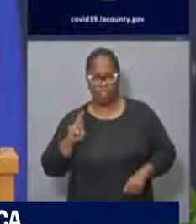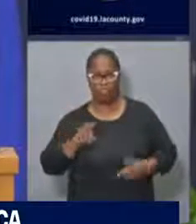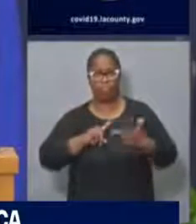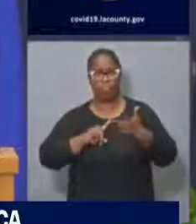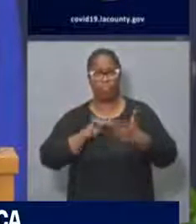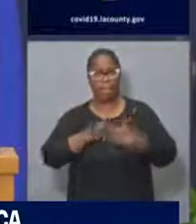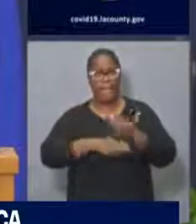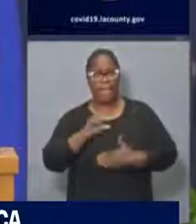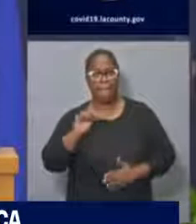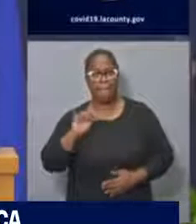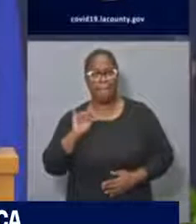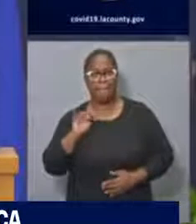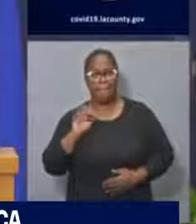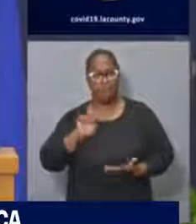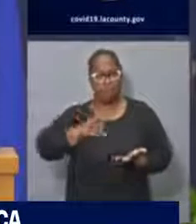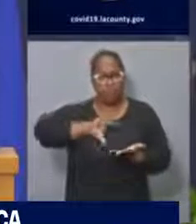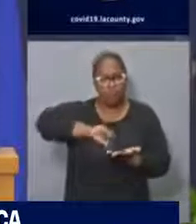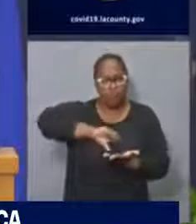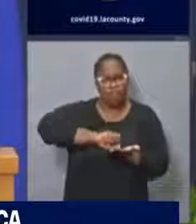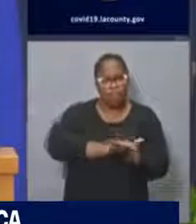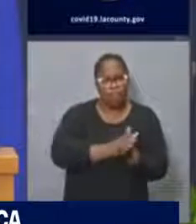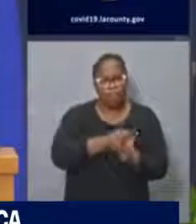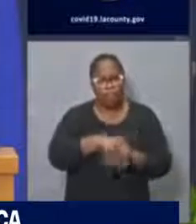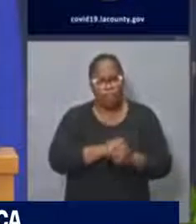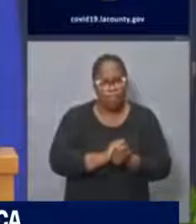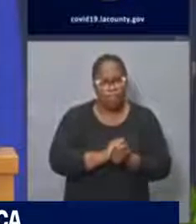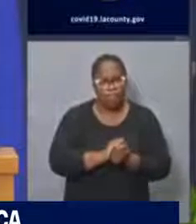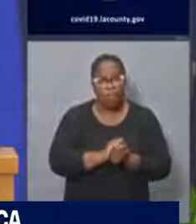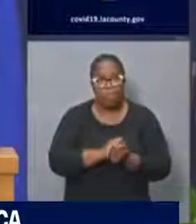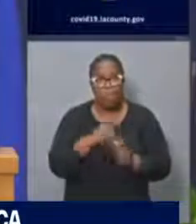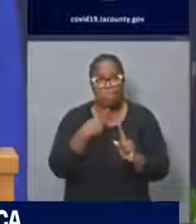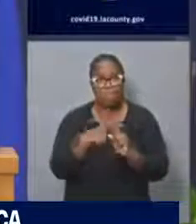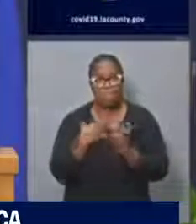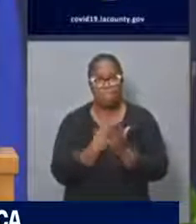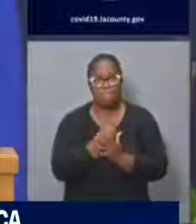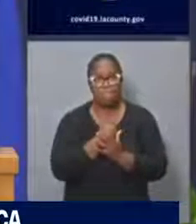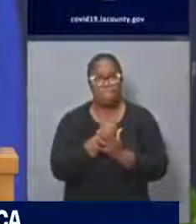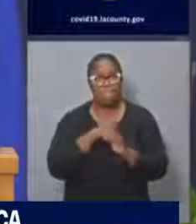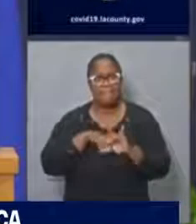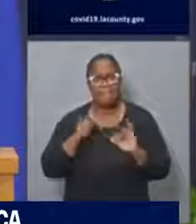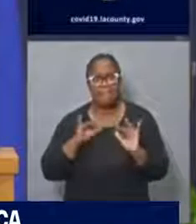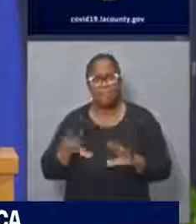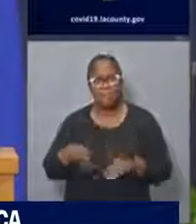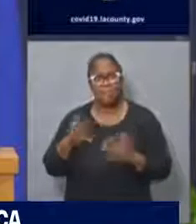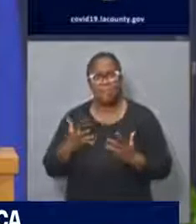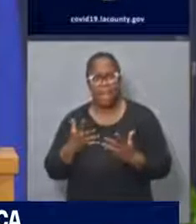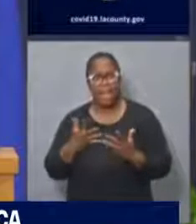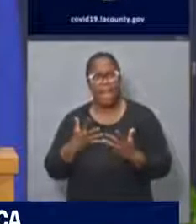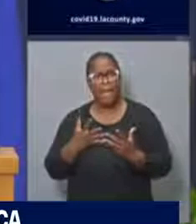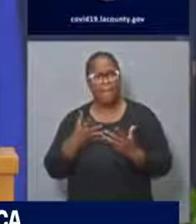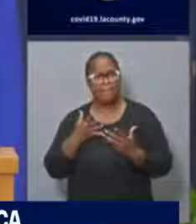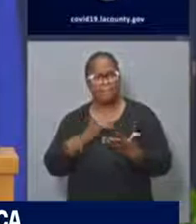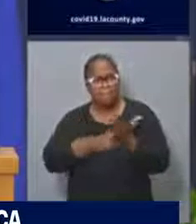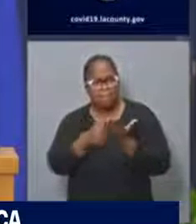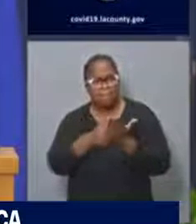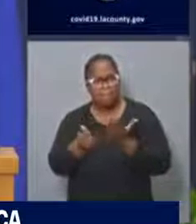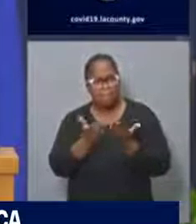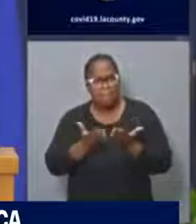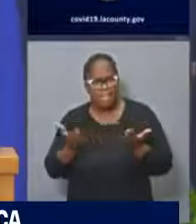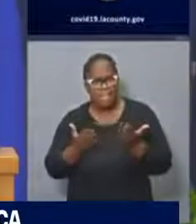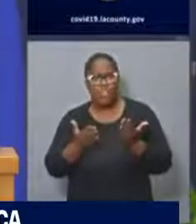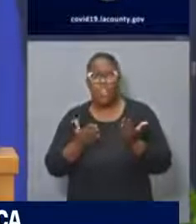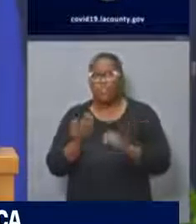an opportunity for us to share with community educational material that's in language and culturally responsive. This material provides